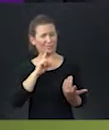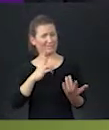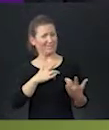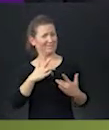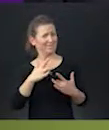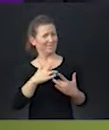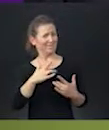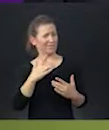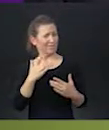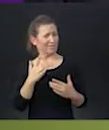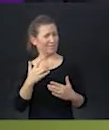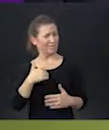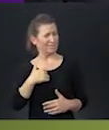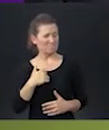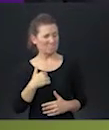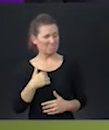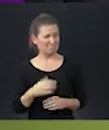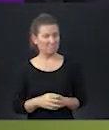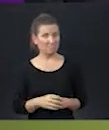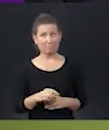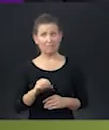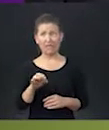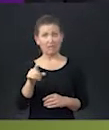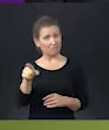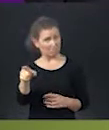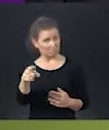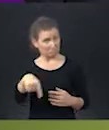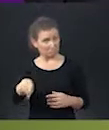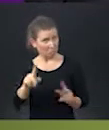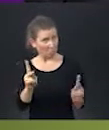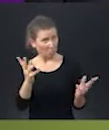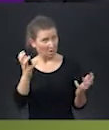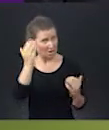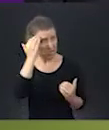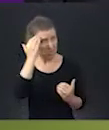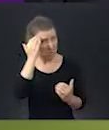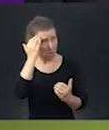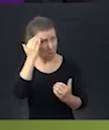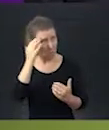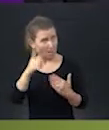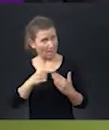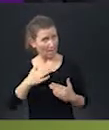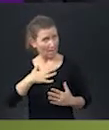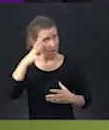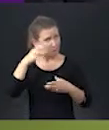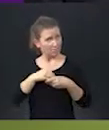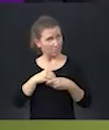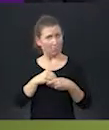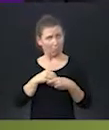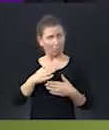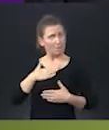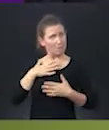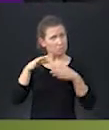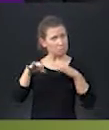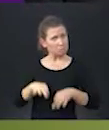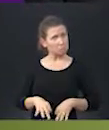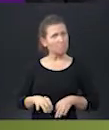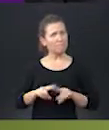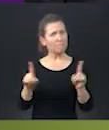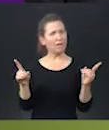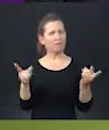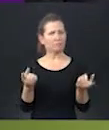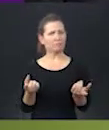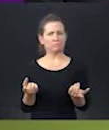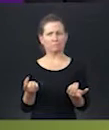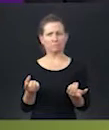mine. If they want to know about my autism, then I'd be happy to, you know, tell them about it, but they're not. I mean,